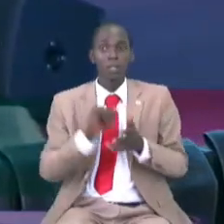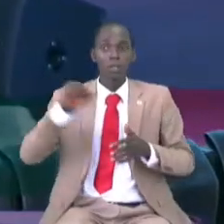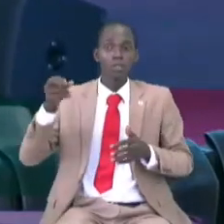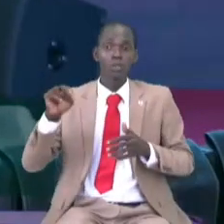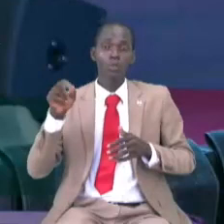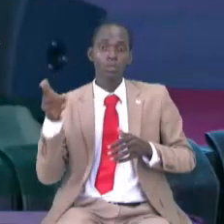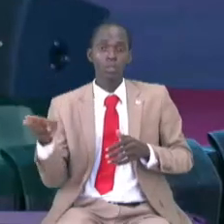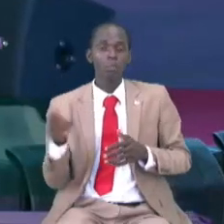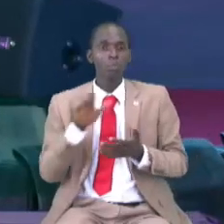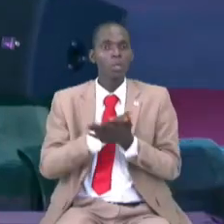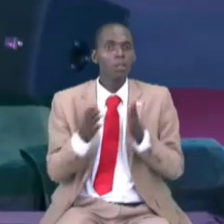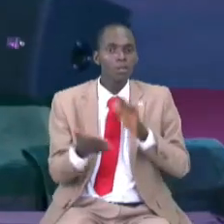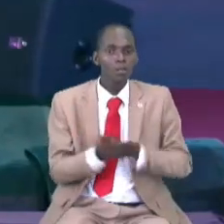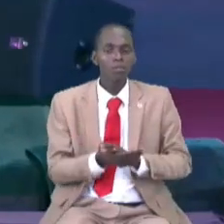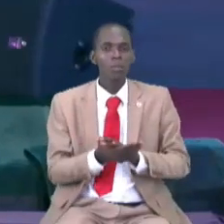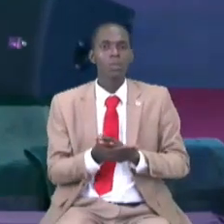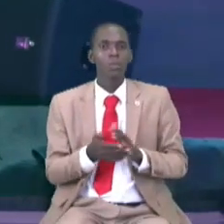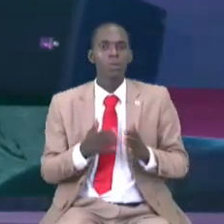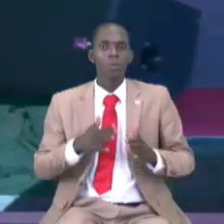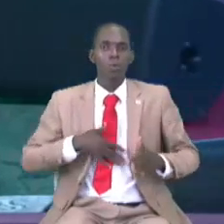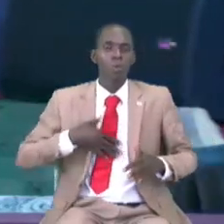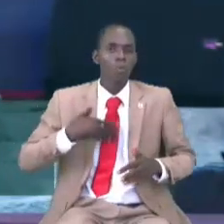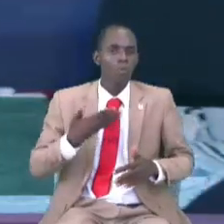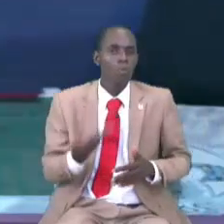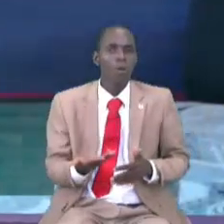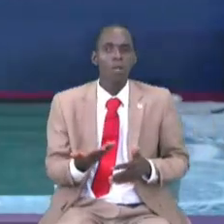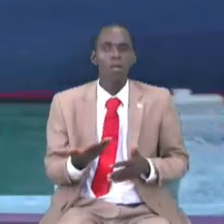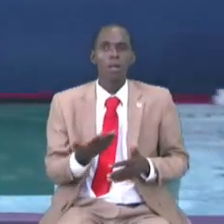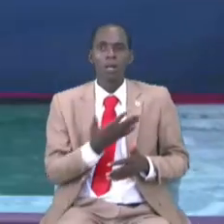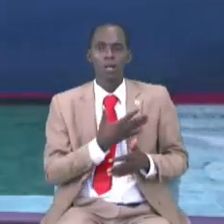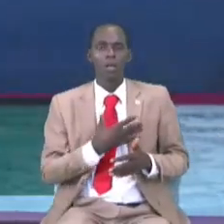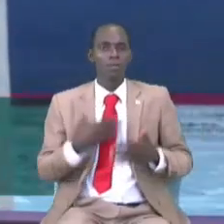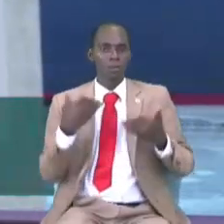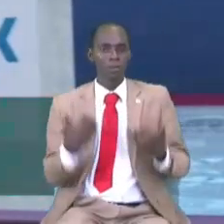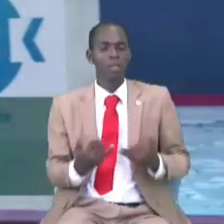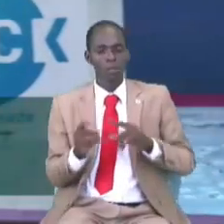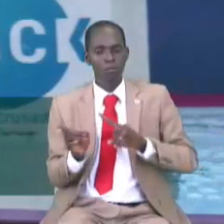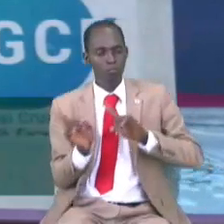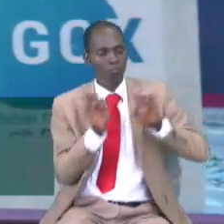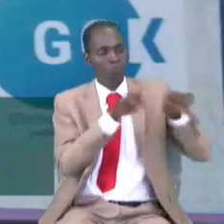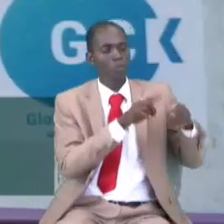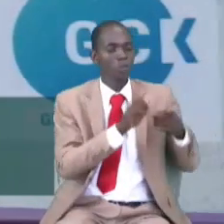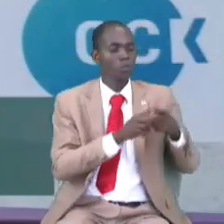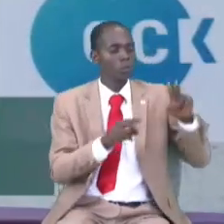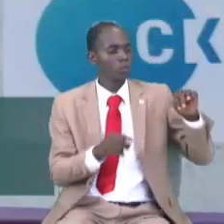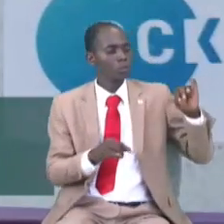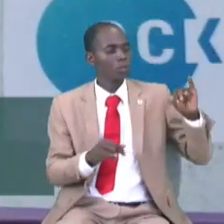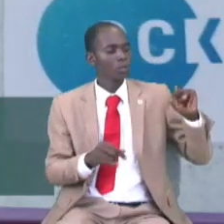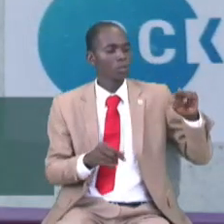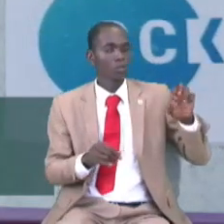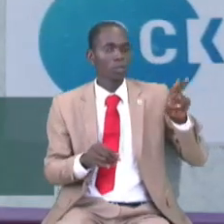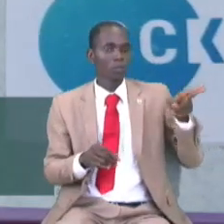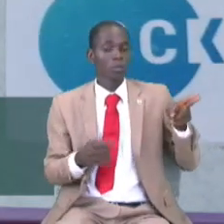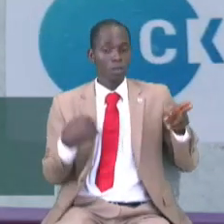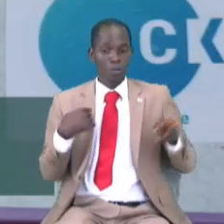he now went to Nineveh. And if we do not warn the